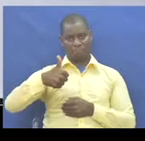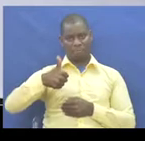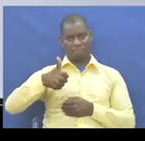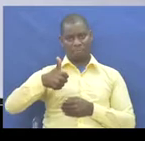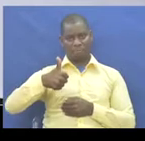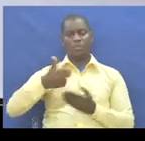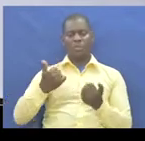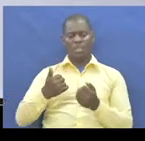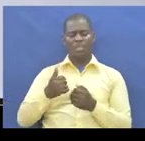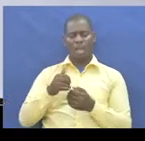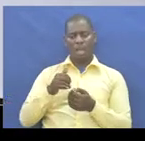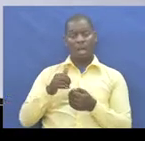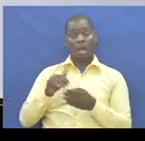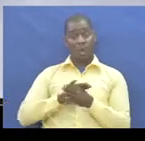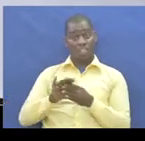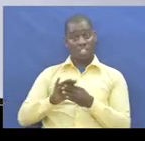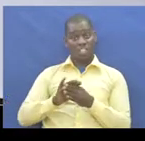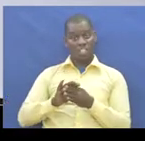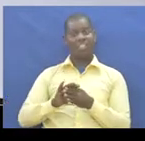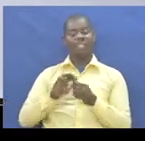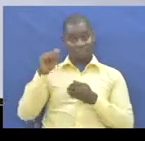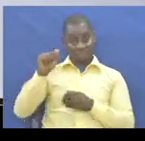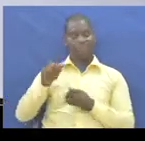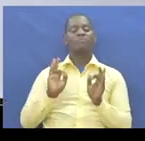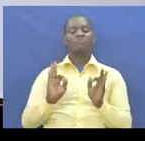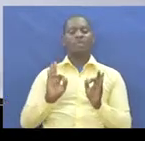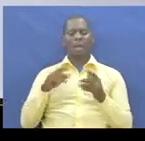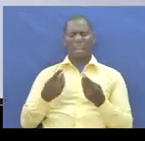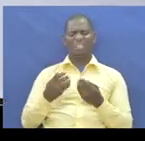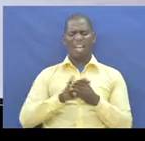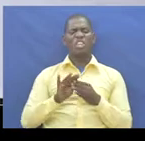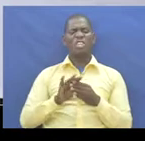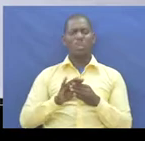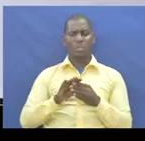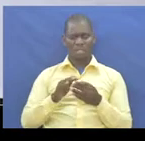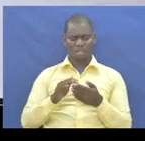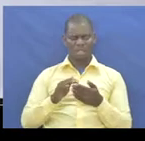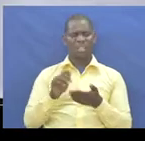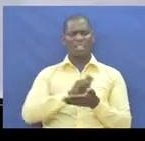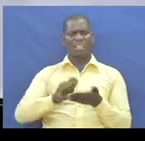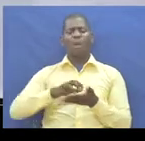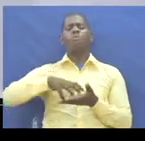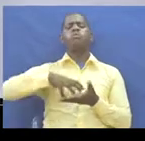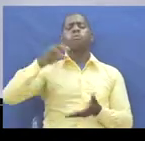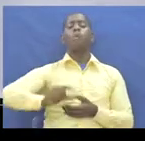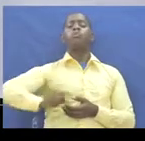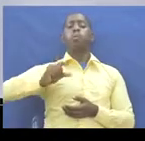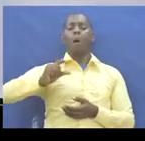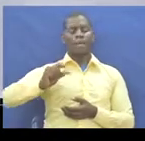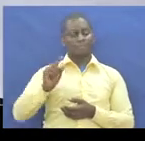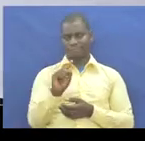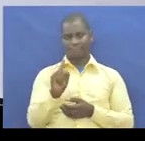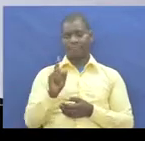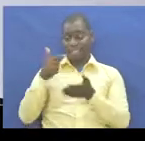with this any, which is a small letter. If you write with a small letter, means you are the implication is the